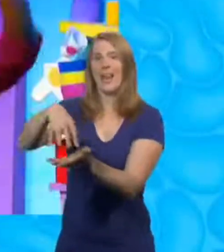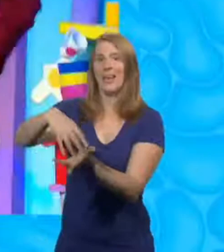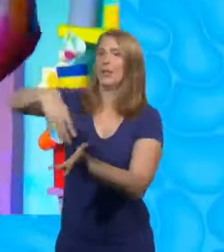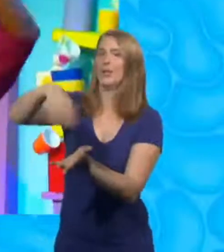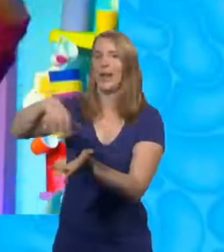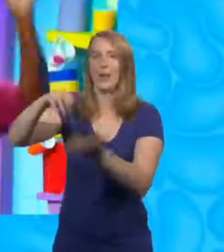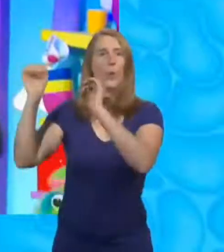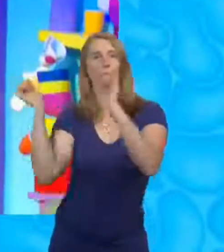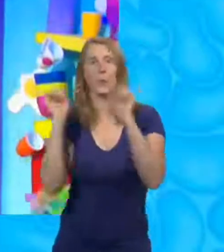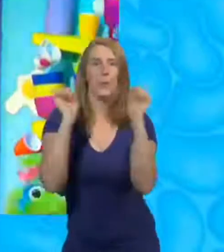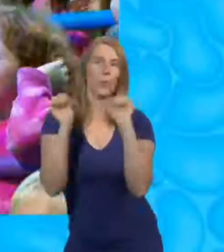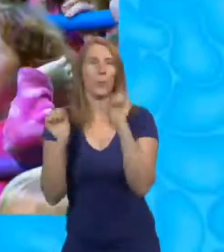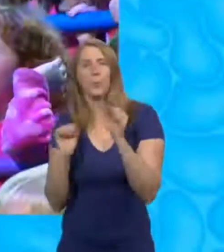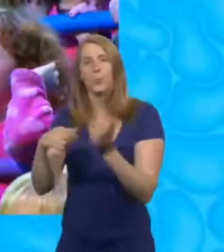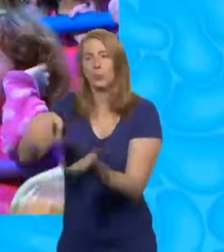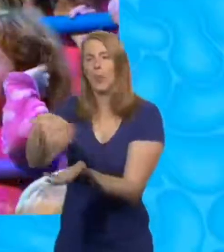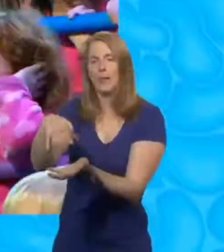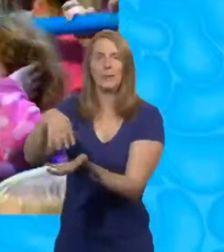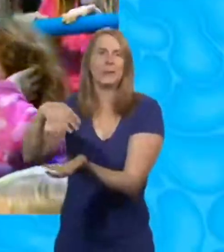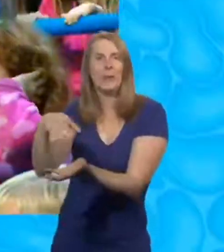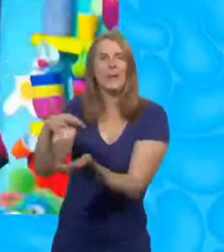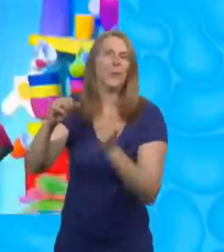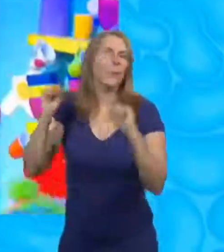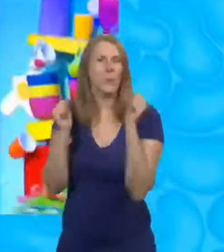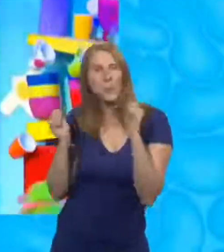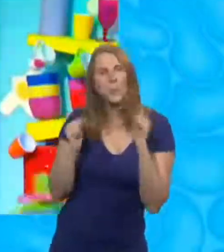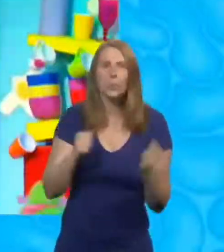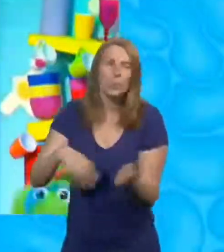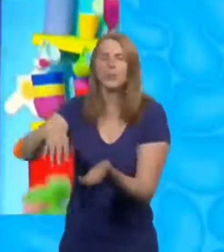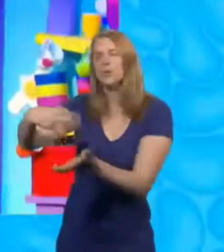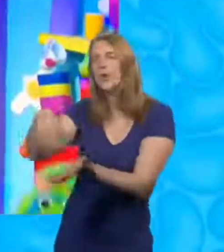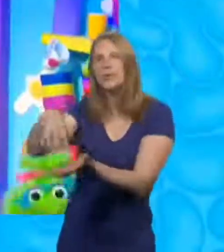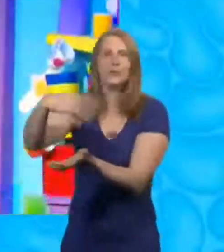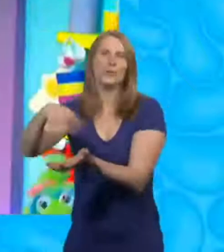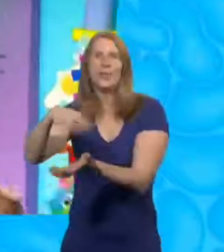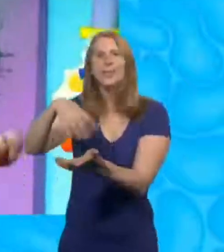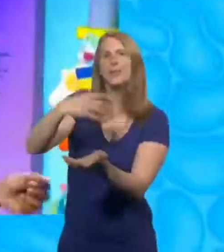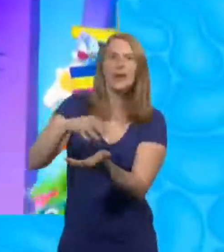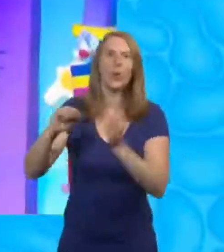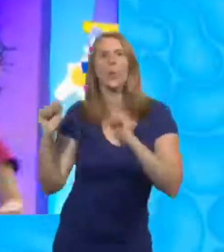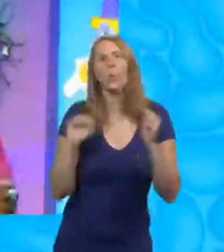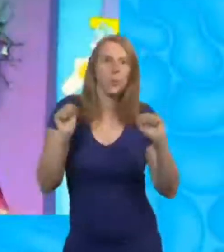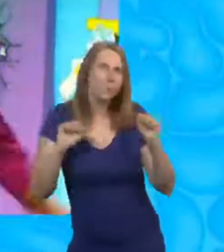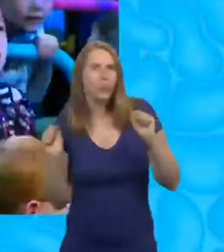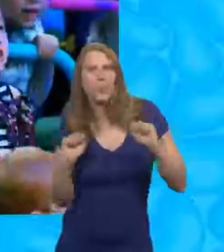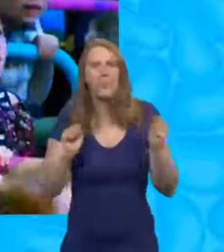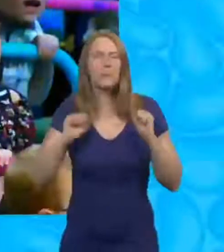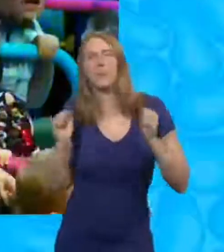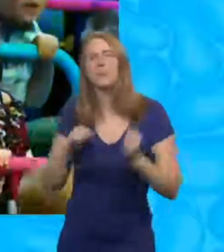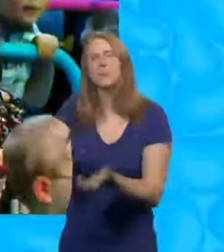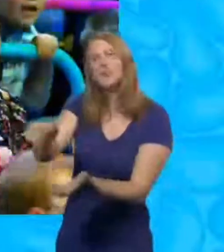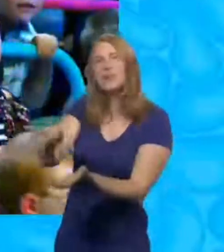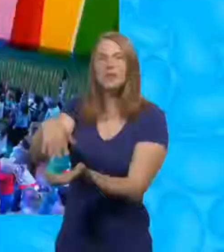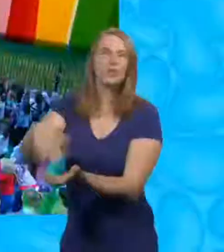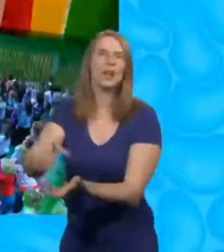wobble, jelly on a plate! Jelly on a plate! Keep going! A jelly on a plate! Wibble wobble, wibble wobble, jelly